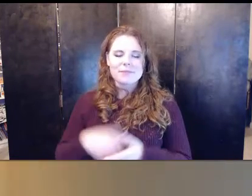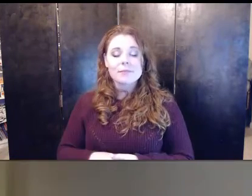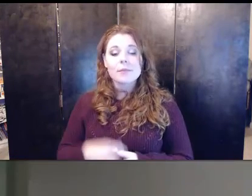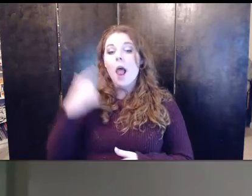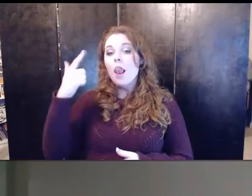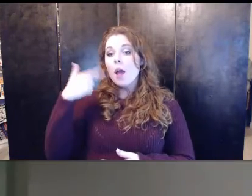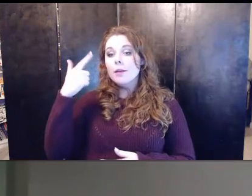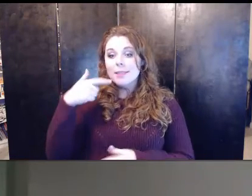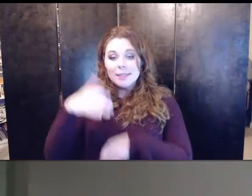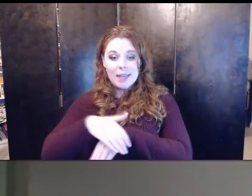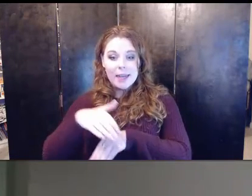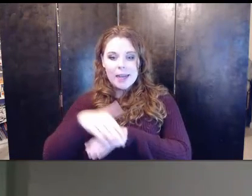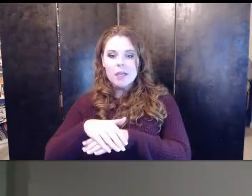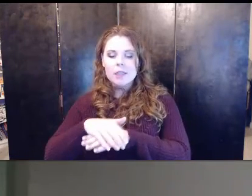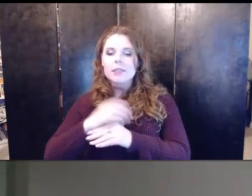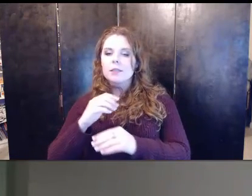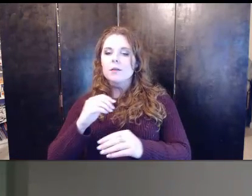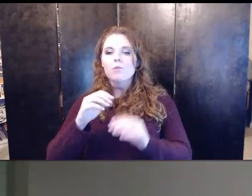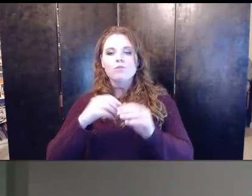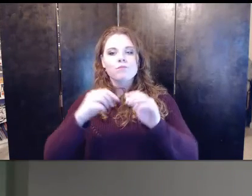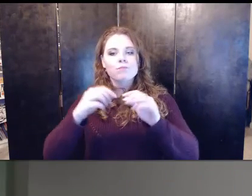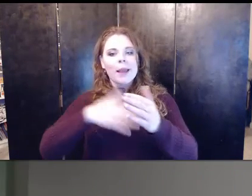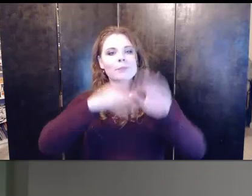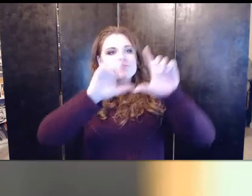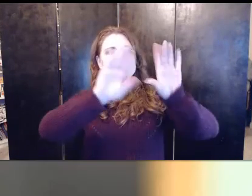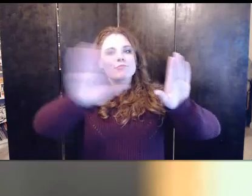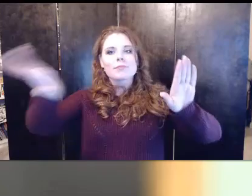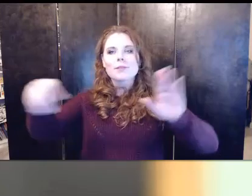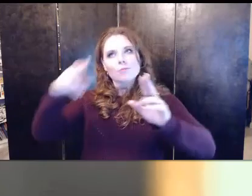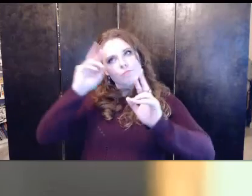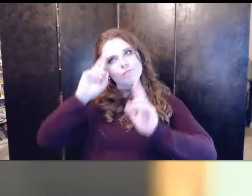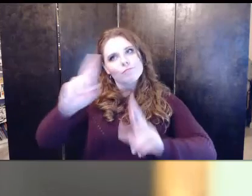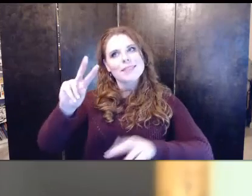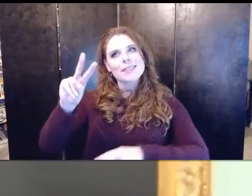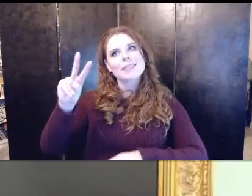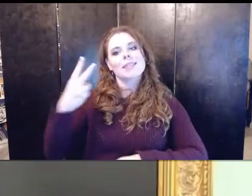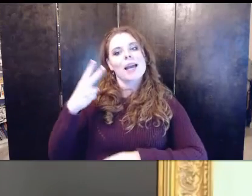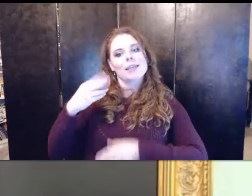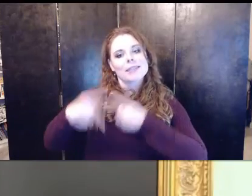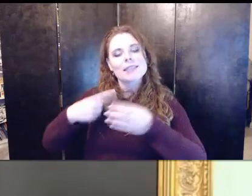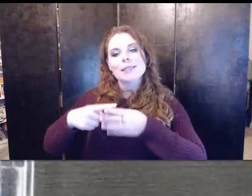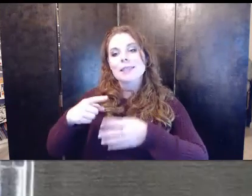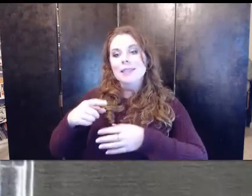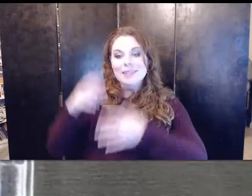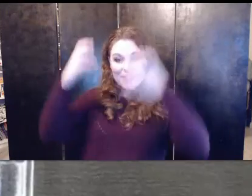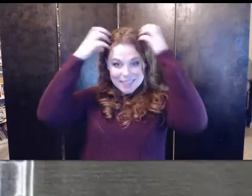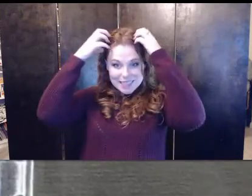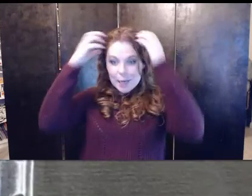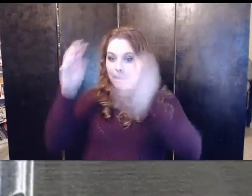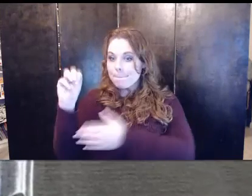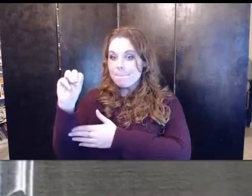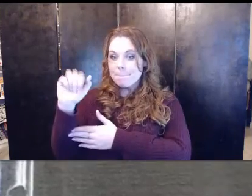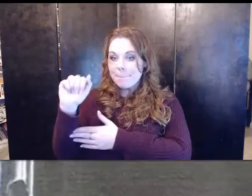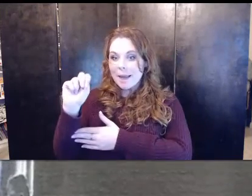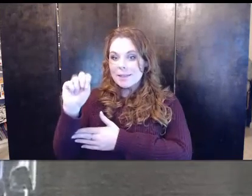London, England's National Portrait Gallery displayed a special exhibit in honor of the 2nd season of Disney's The Mandalorian. The Mandalorian